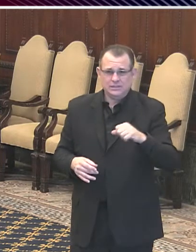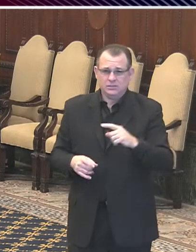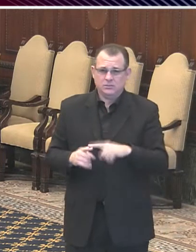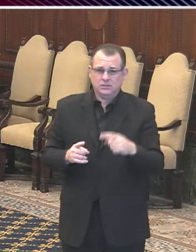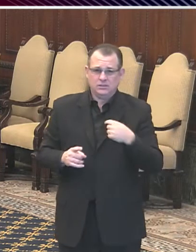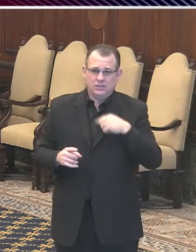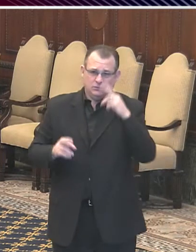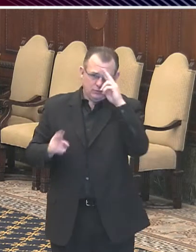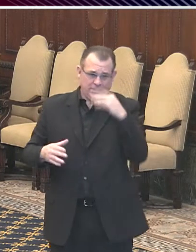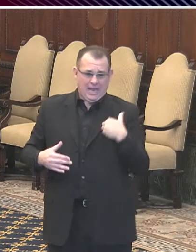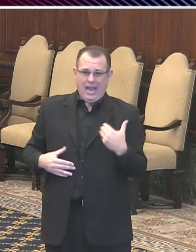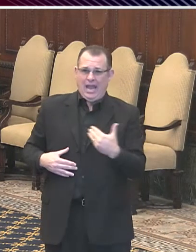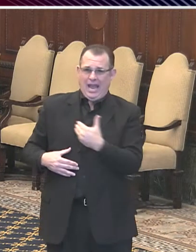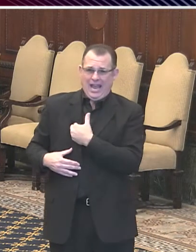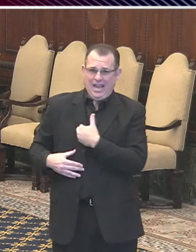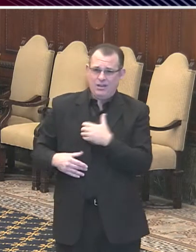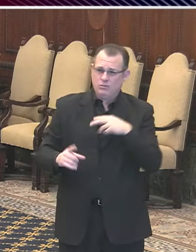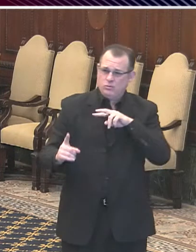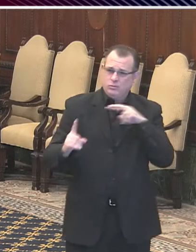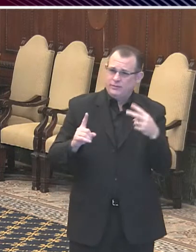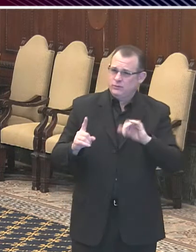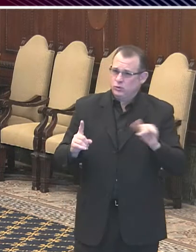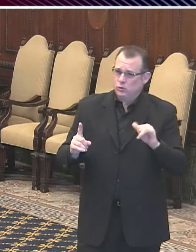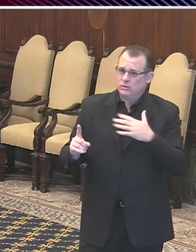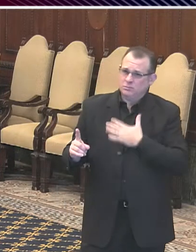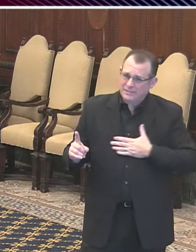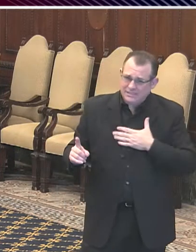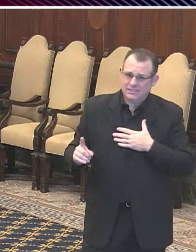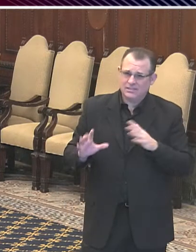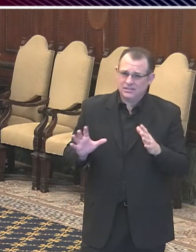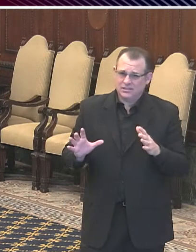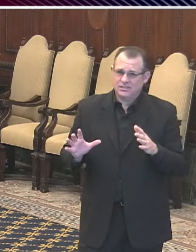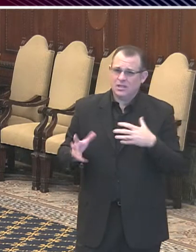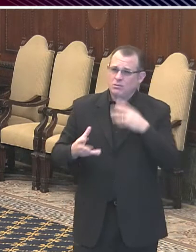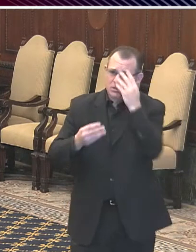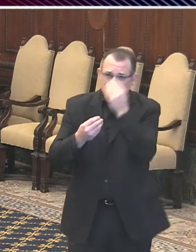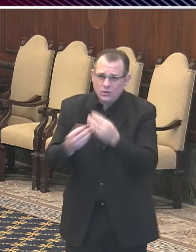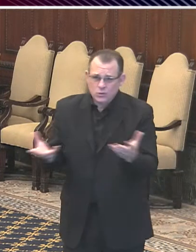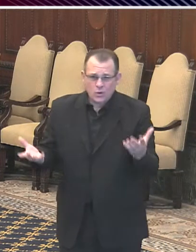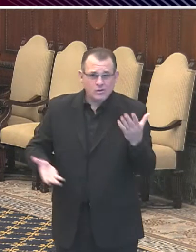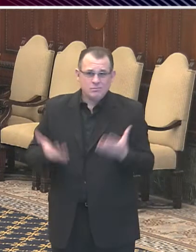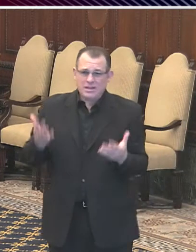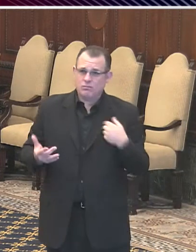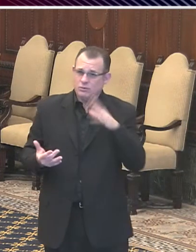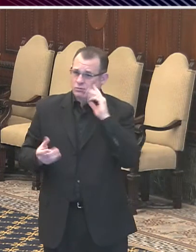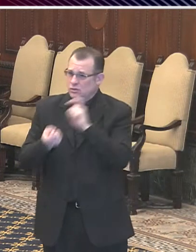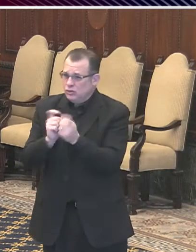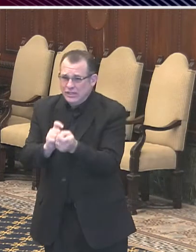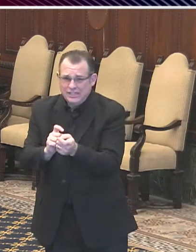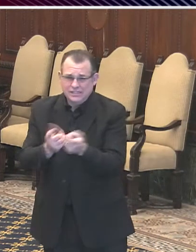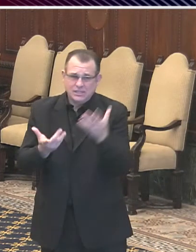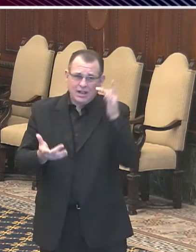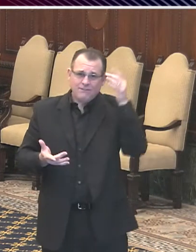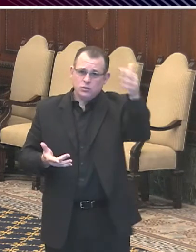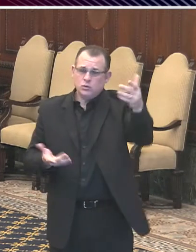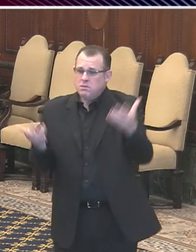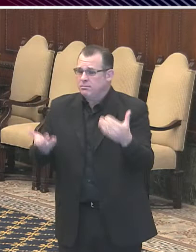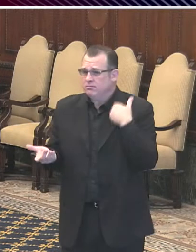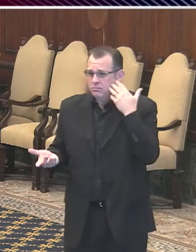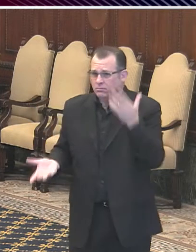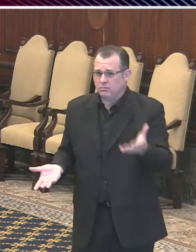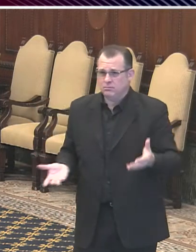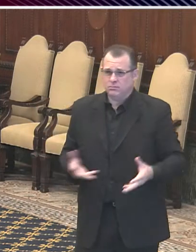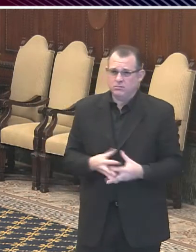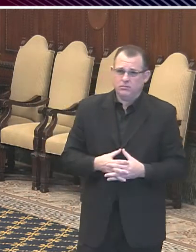our position at this point. And again, we're reviewing our posture, and that posture may change in the future. All right, I have one more question for